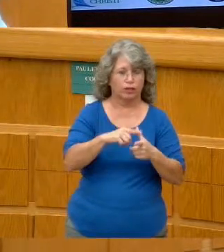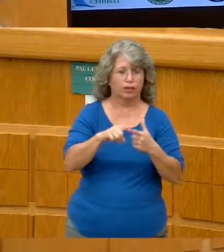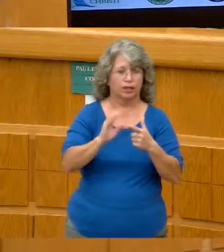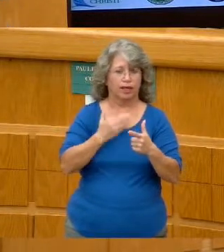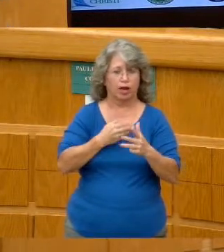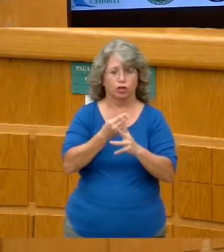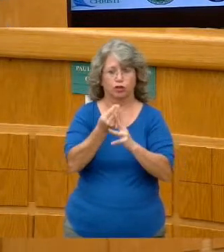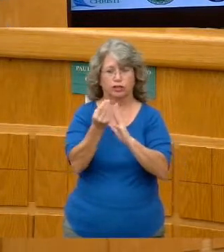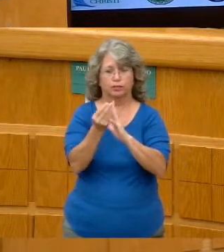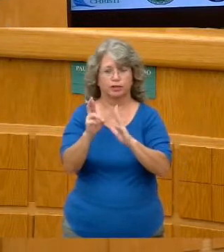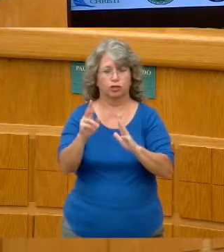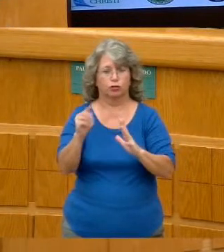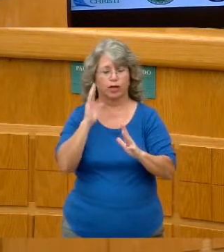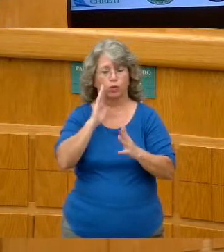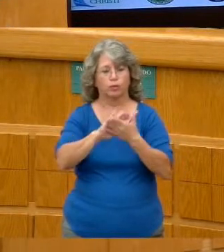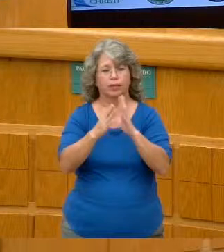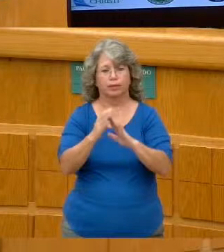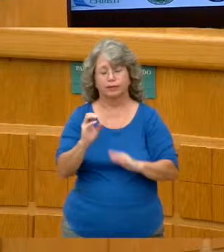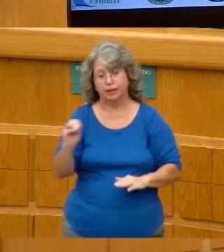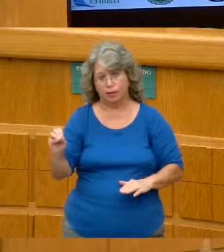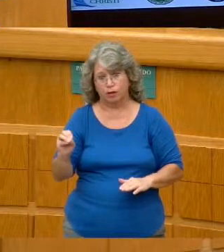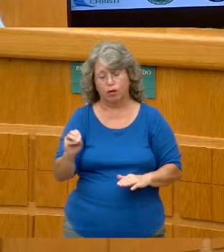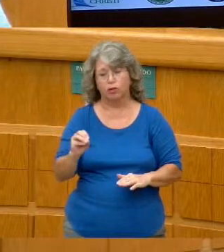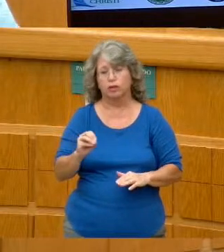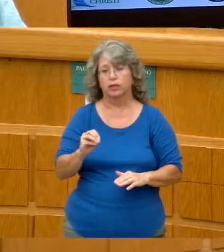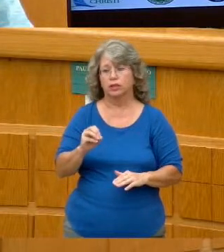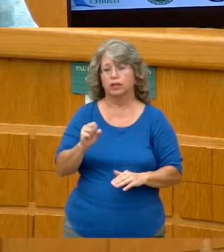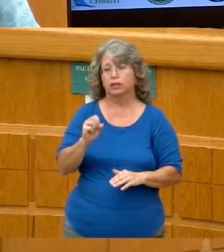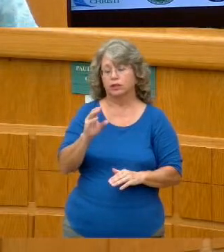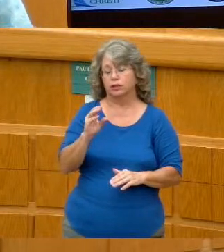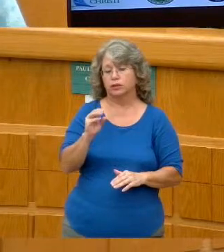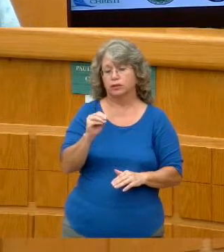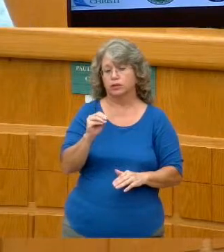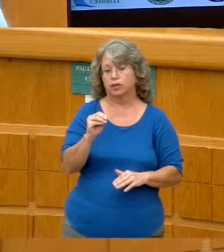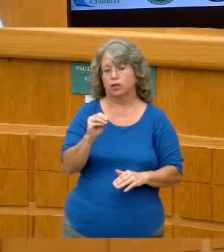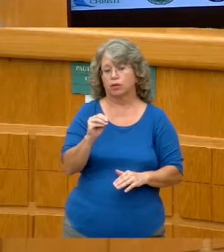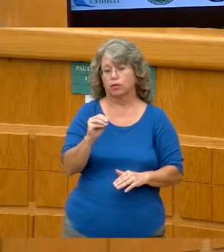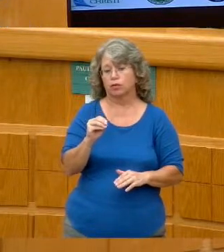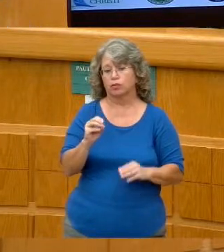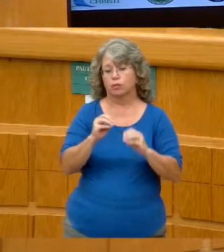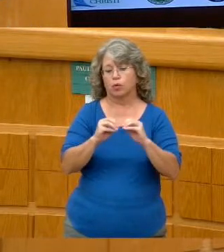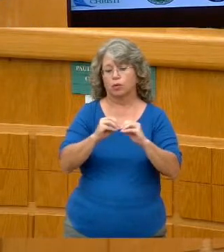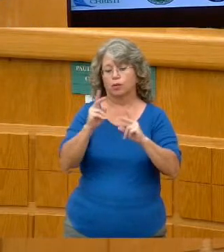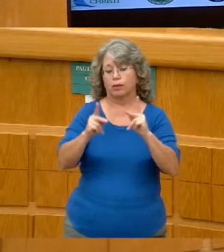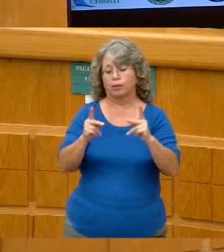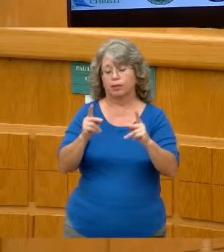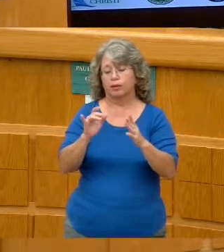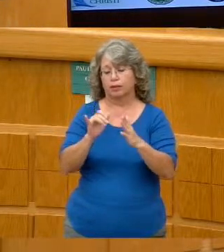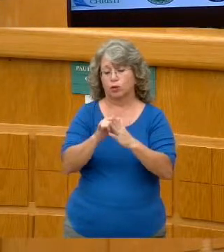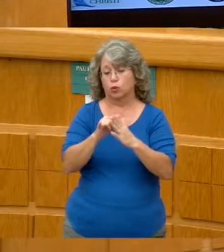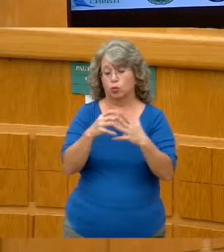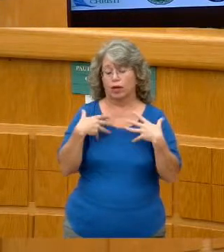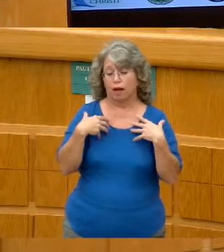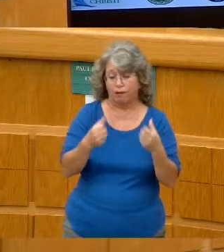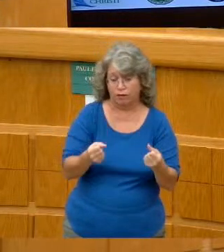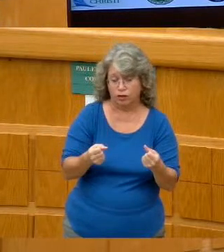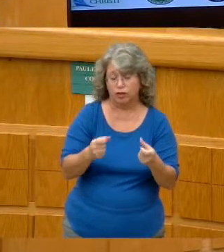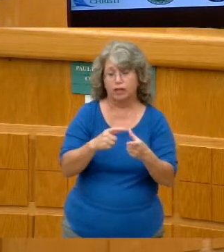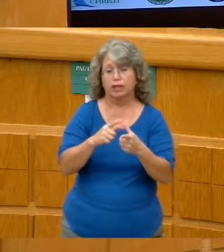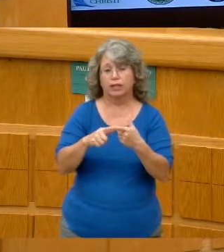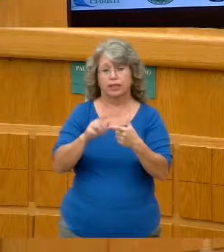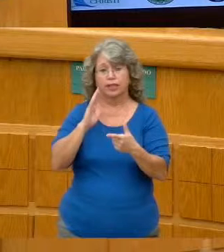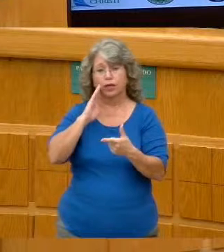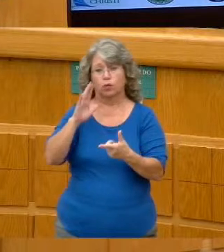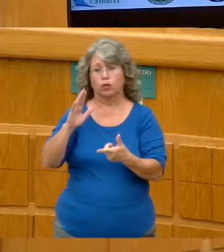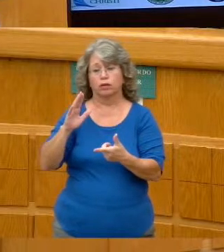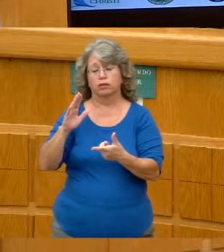So that's something that could mute somewhat the seasonal effect. And we expect that